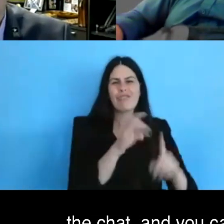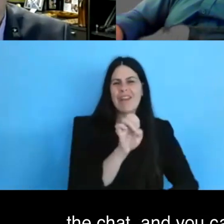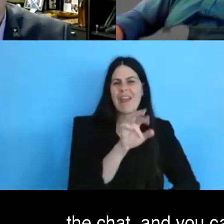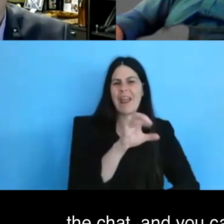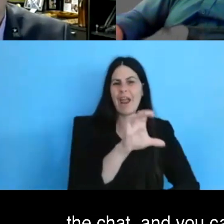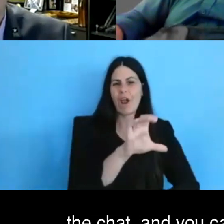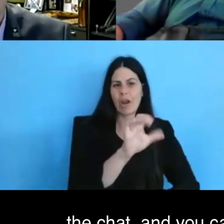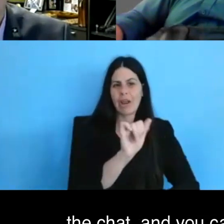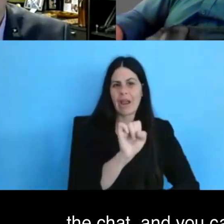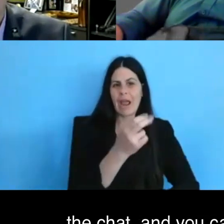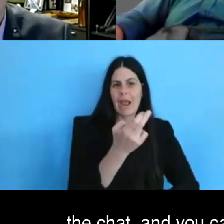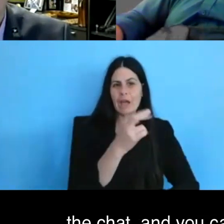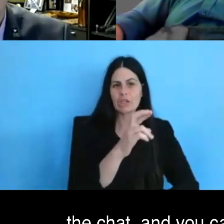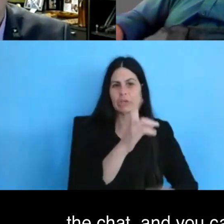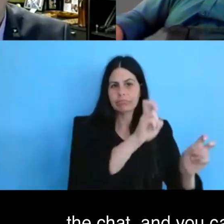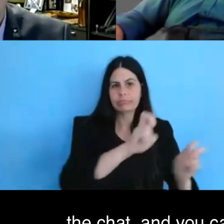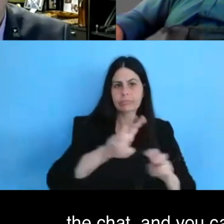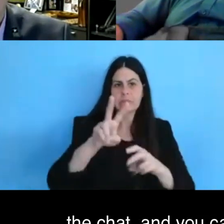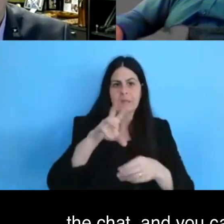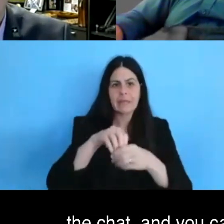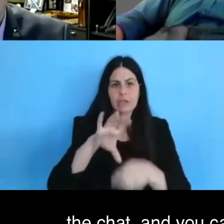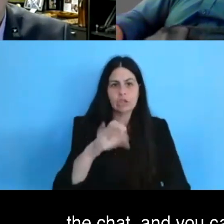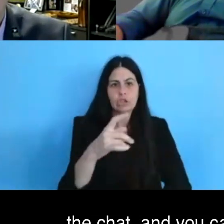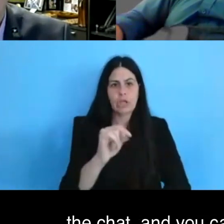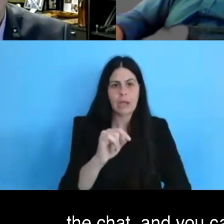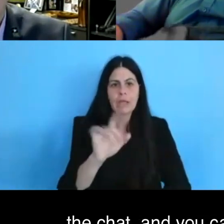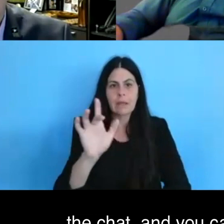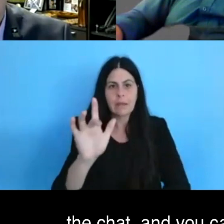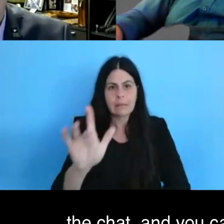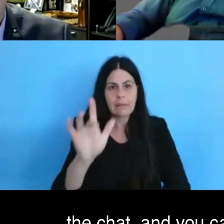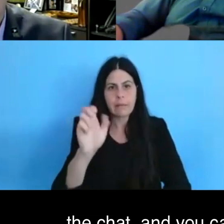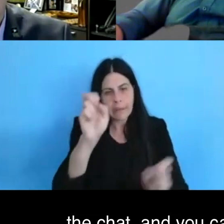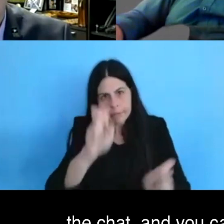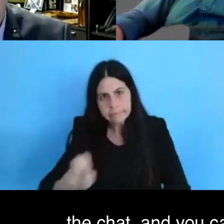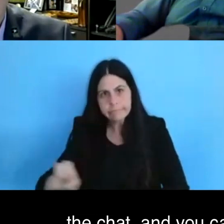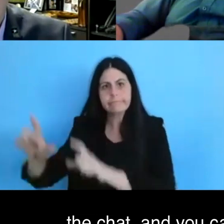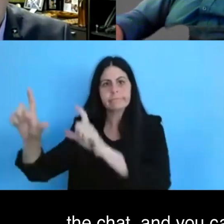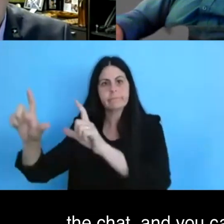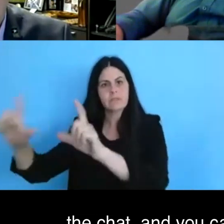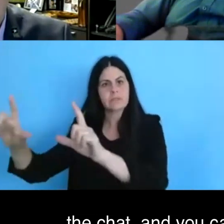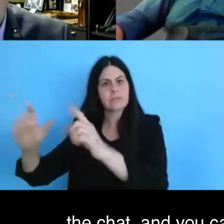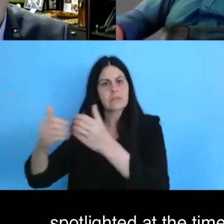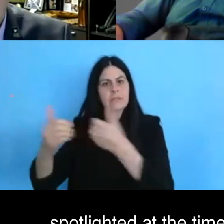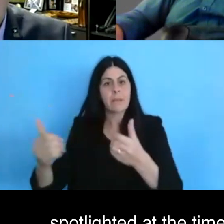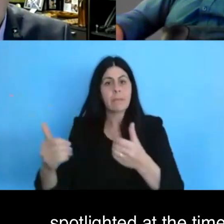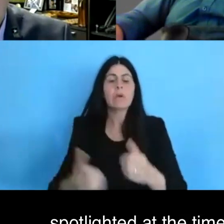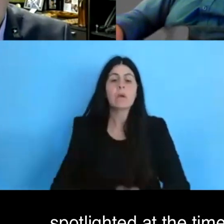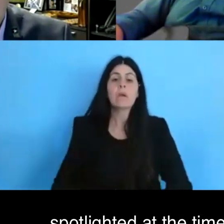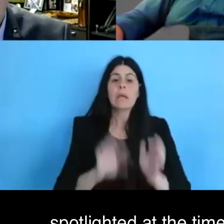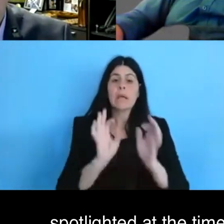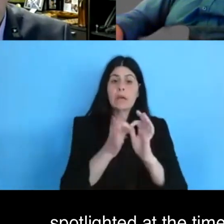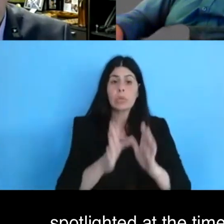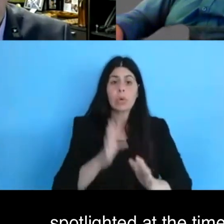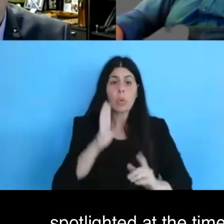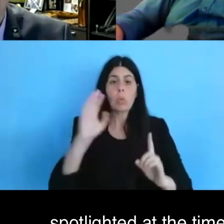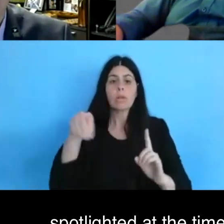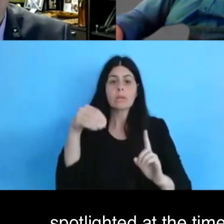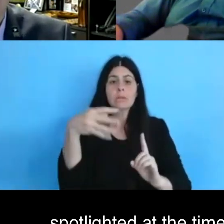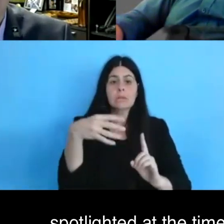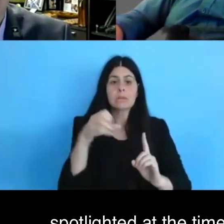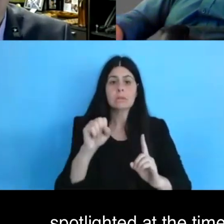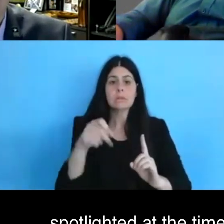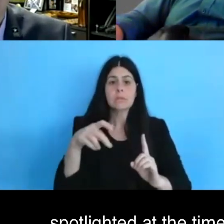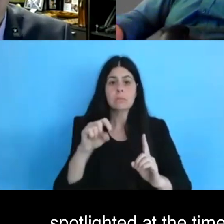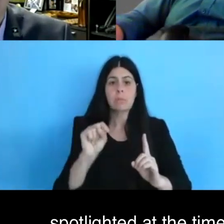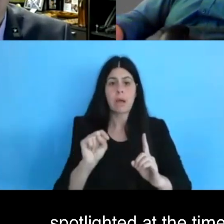chat, and you can bring up the transcript on a separate video. The interpreter will be spotlighted at the times when